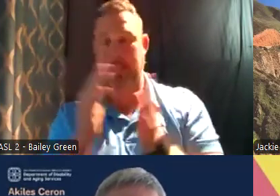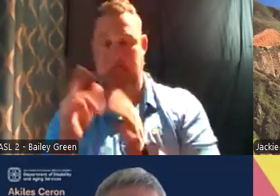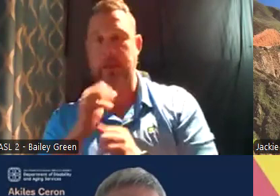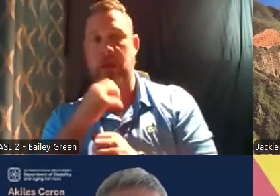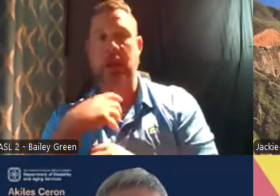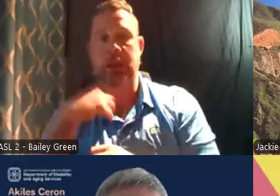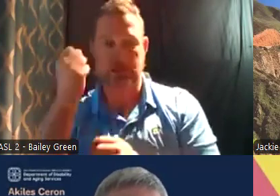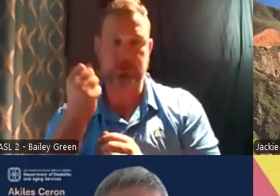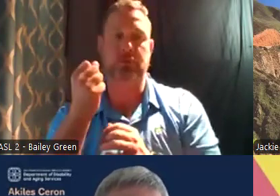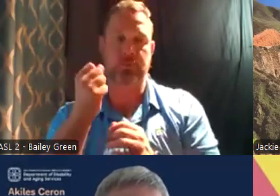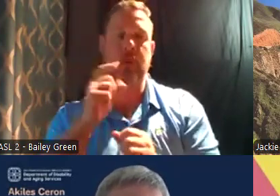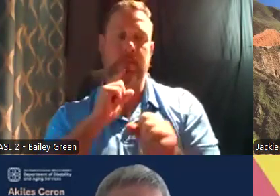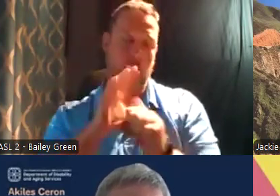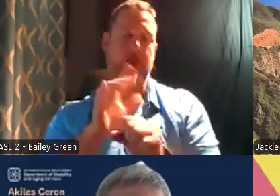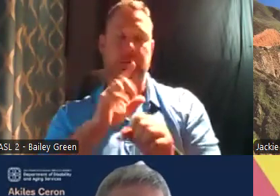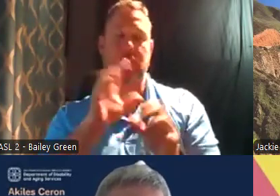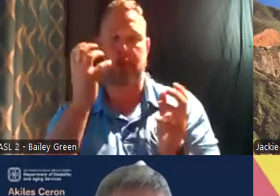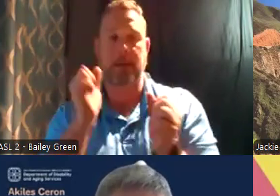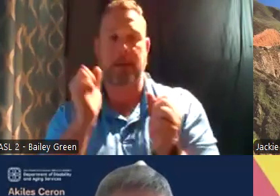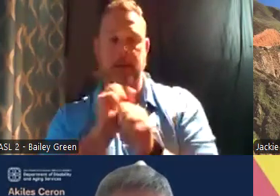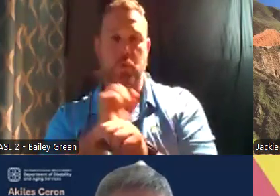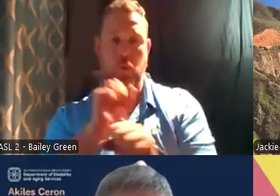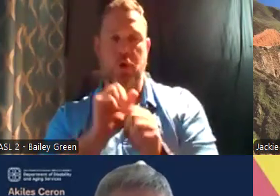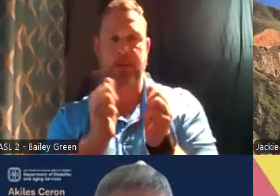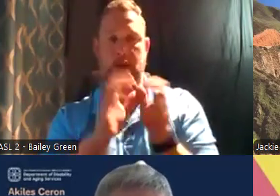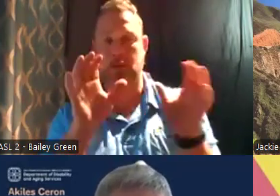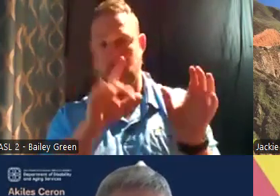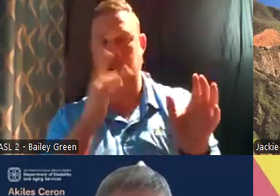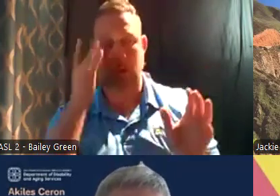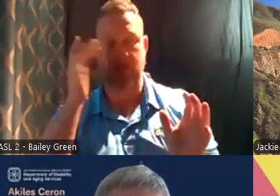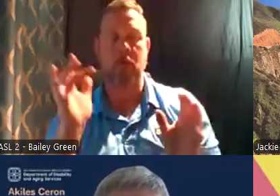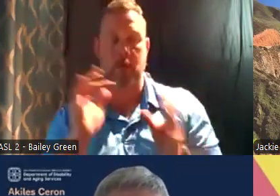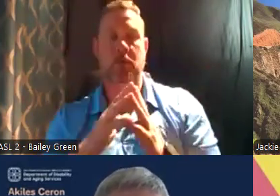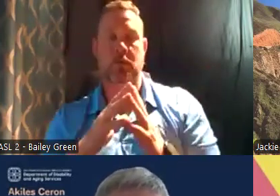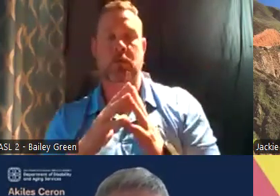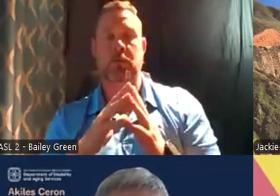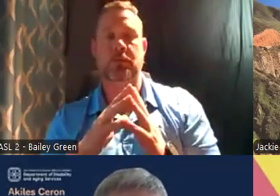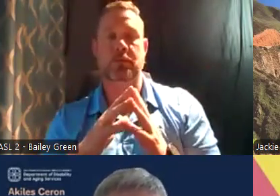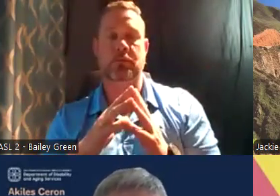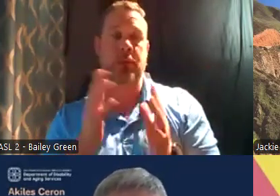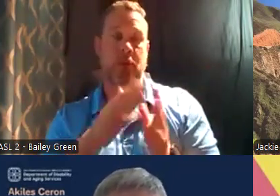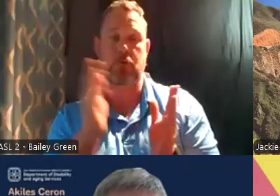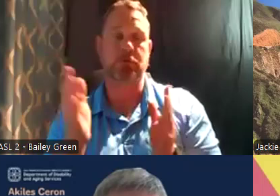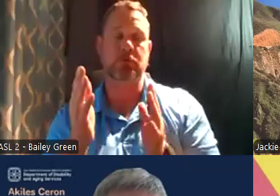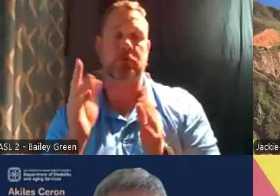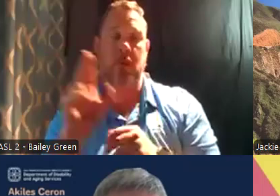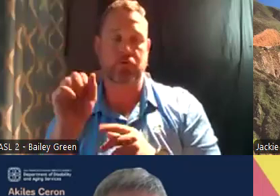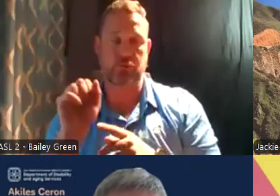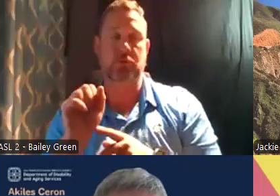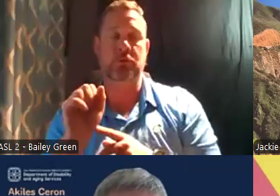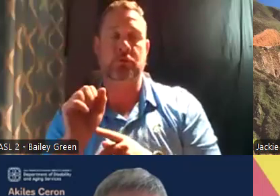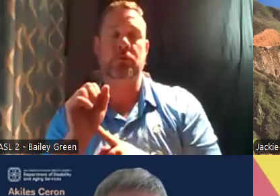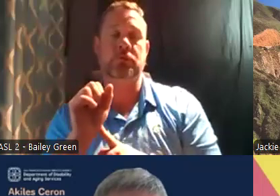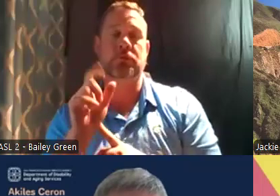really amazing work being done in California and across the country. It's